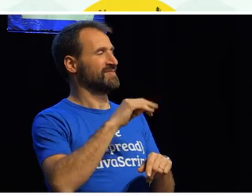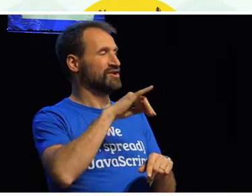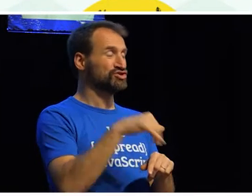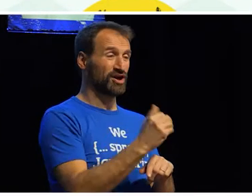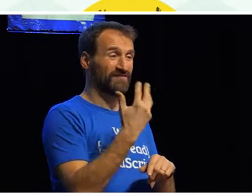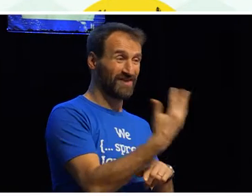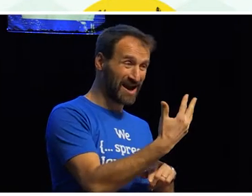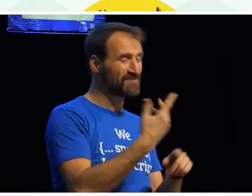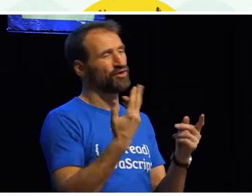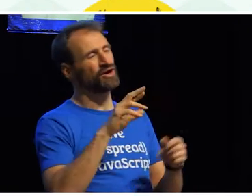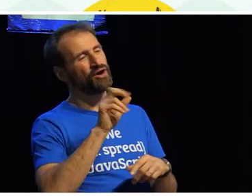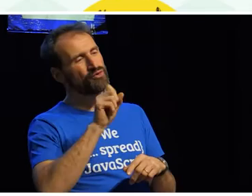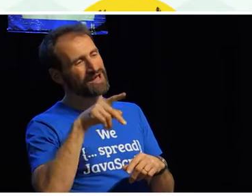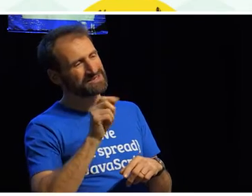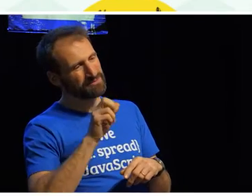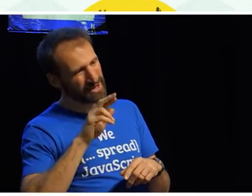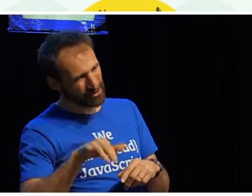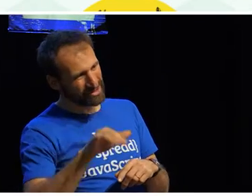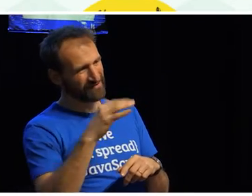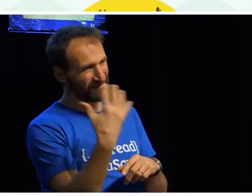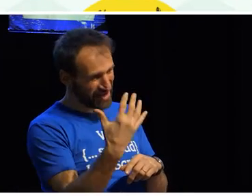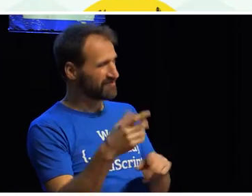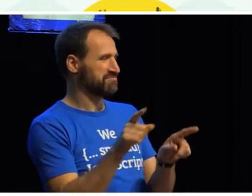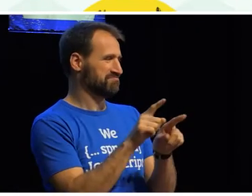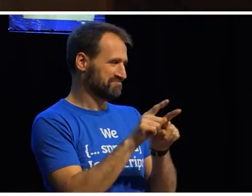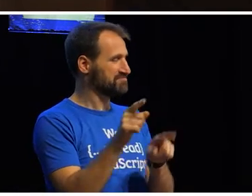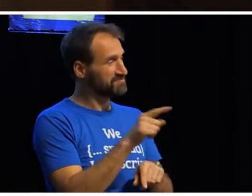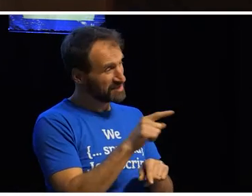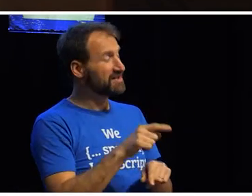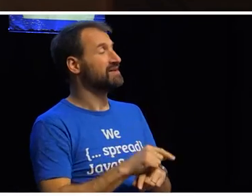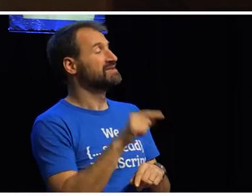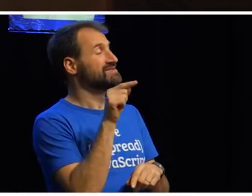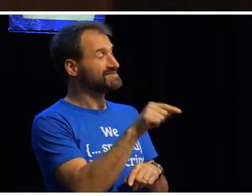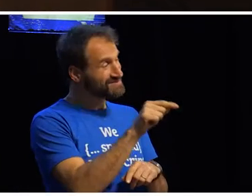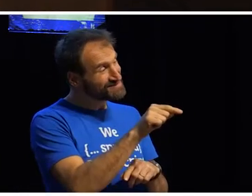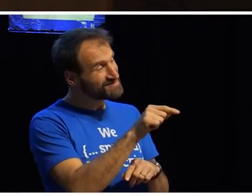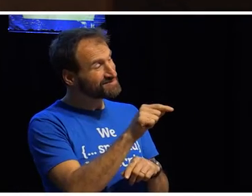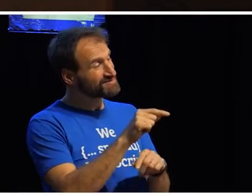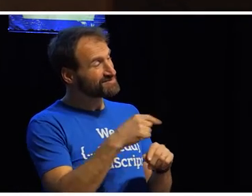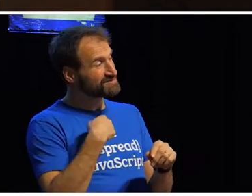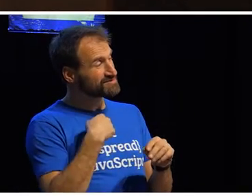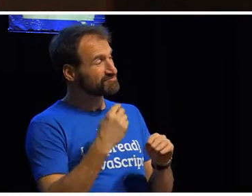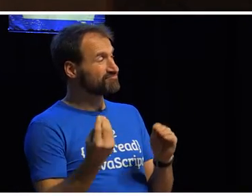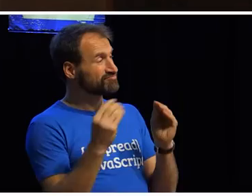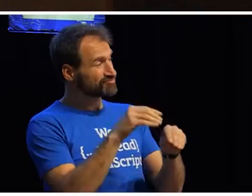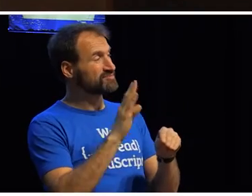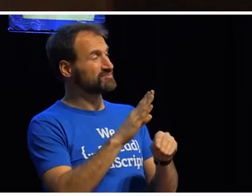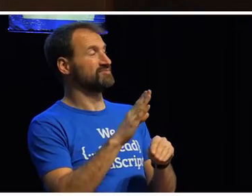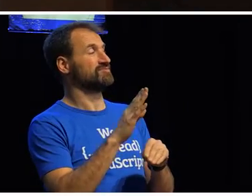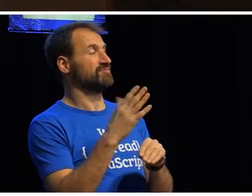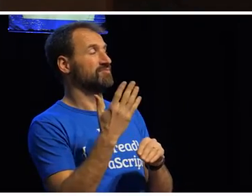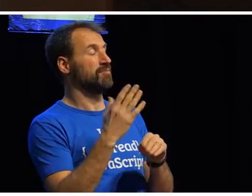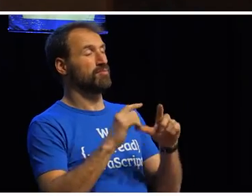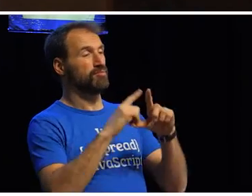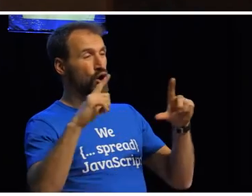I need that. So when you instantiate in this Johnny 5's board object, you need to specify this for Raspberry